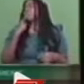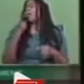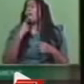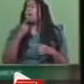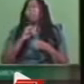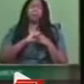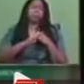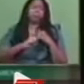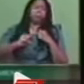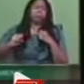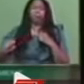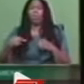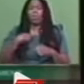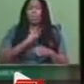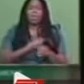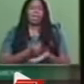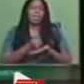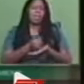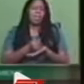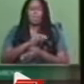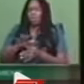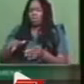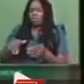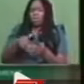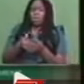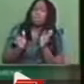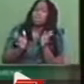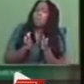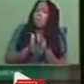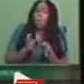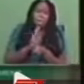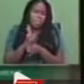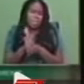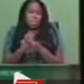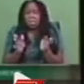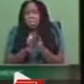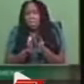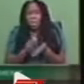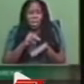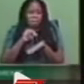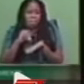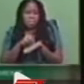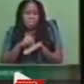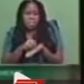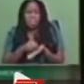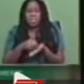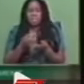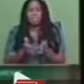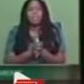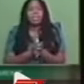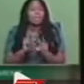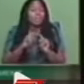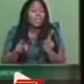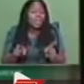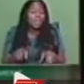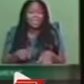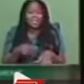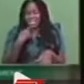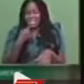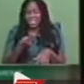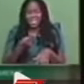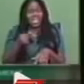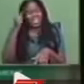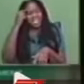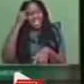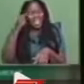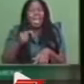about today. This is what you say, but this is not so bad, not so bad. But the devil is in the details and the impact it will have on the